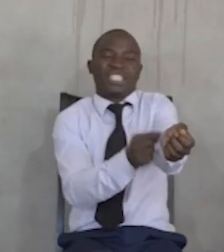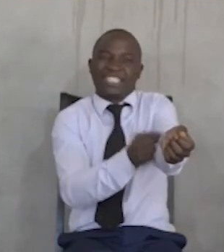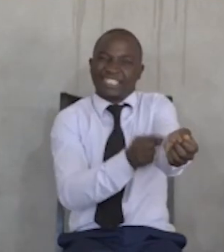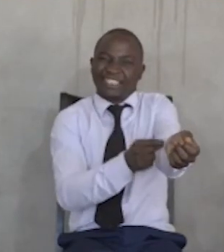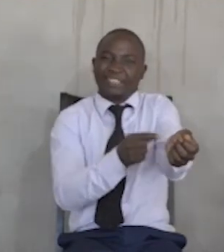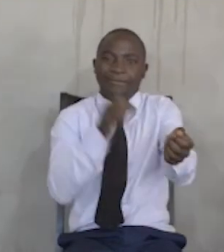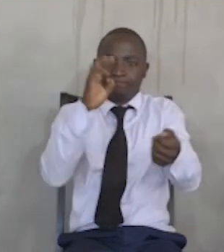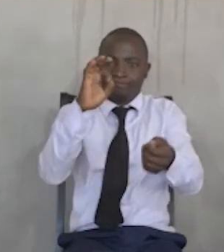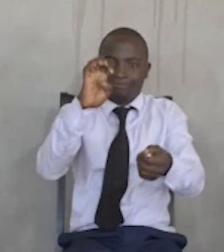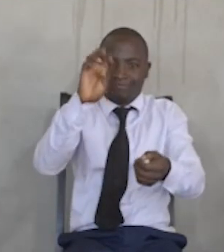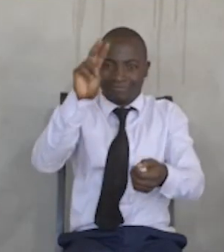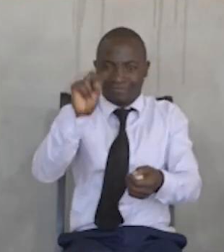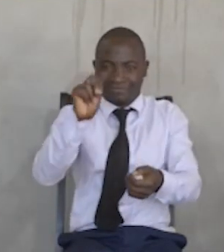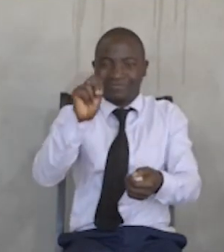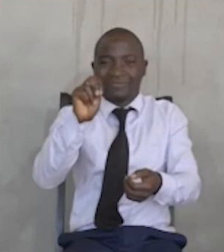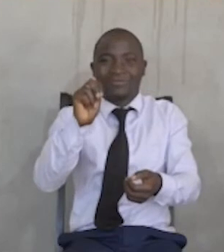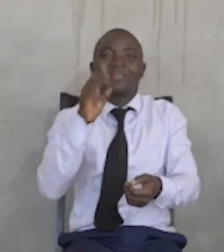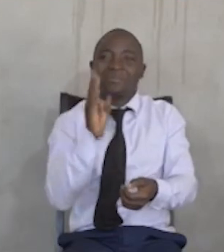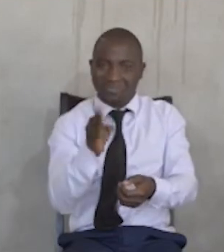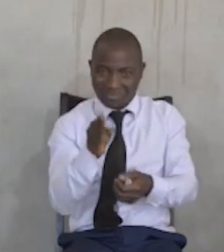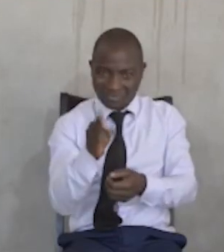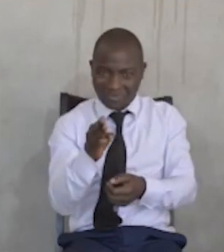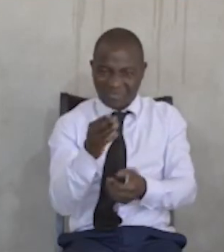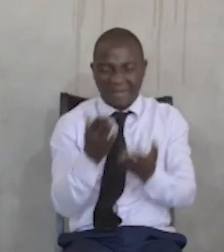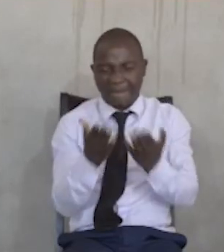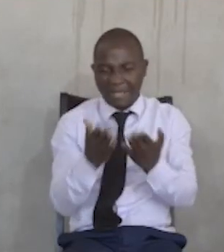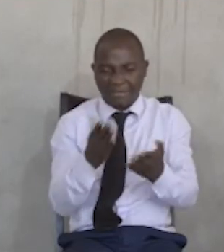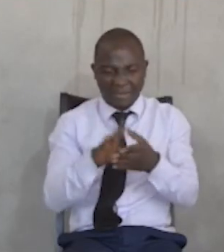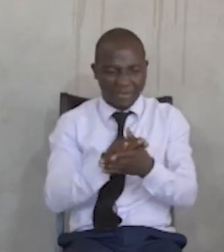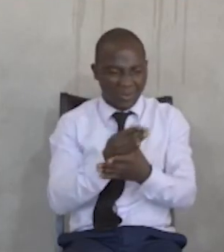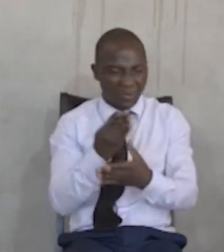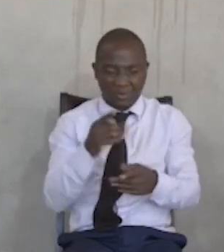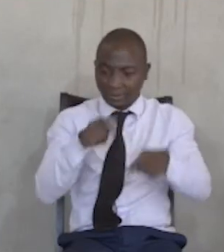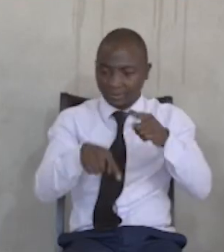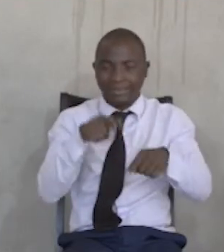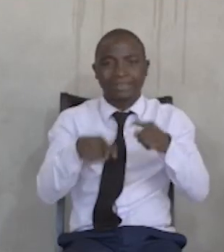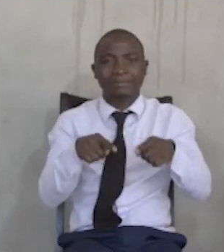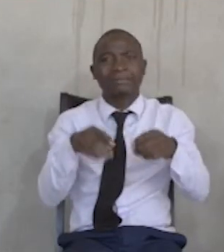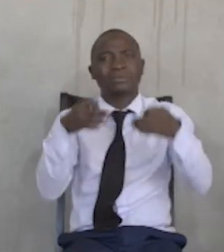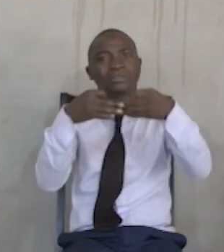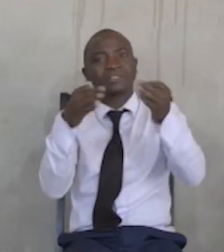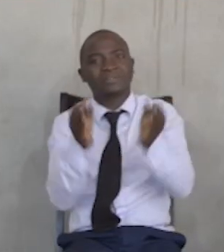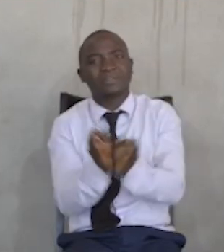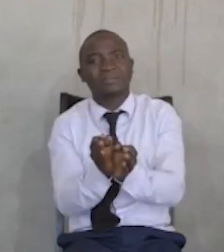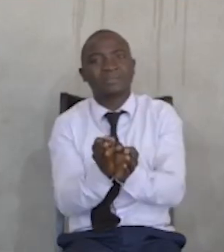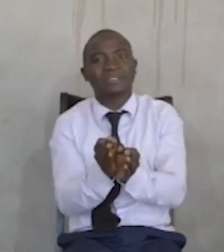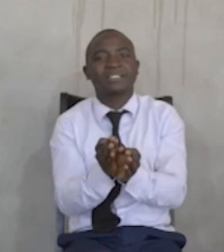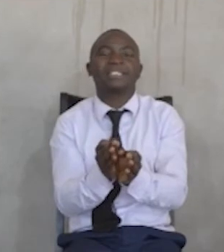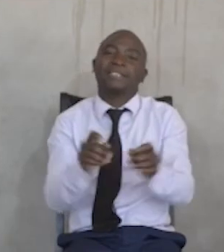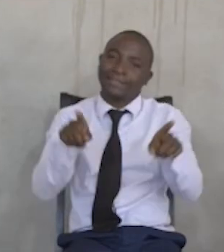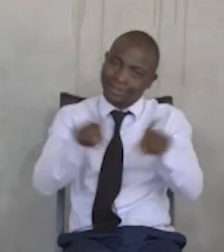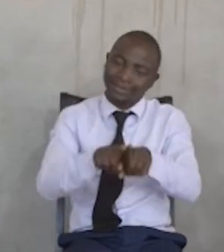of the symptoms, and also because there is probably a parent or someone in the family who has a